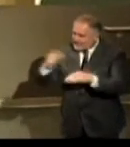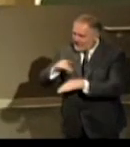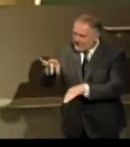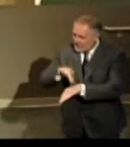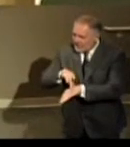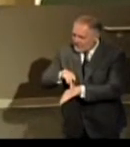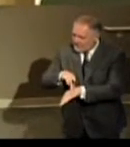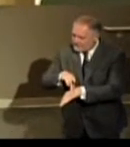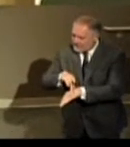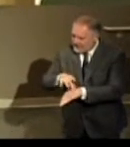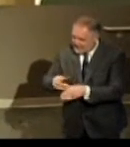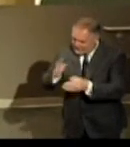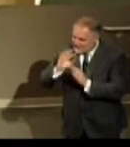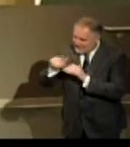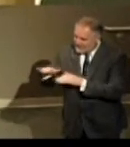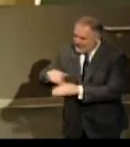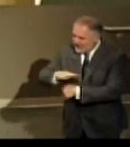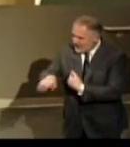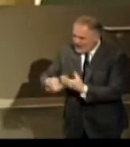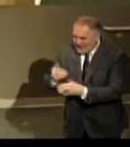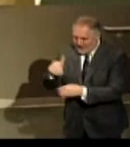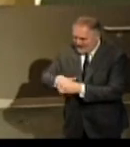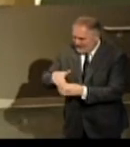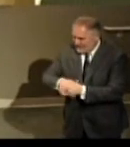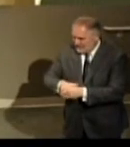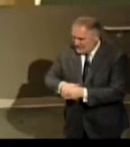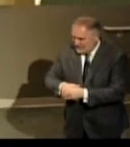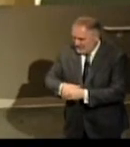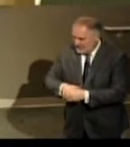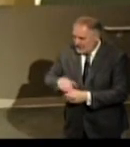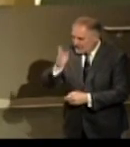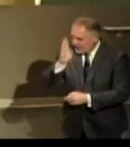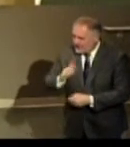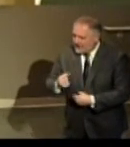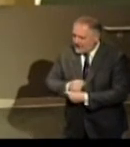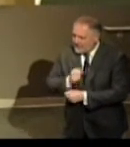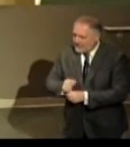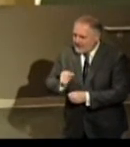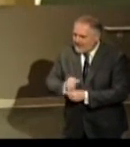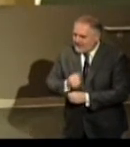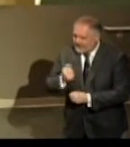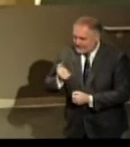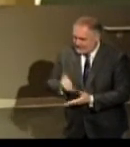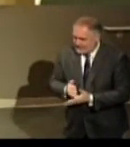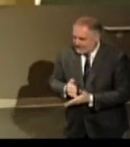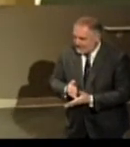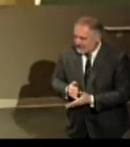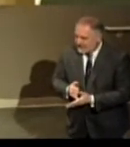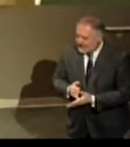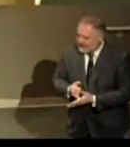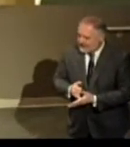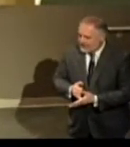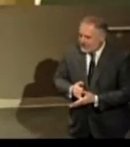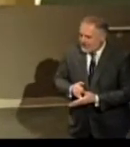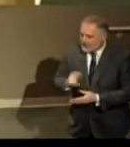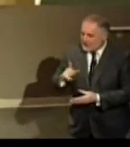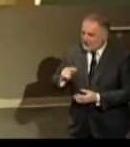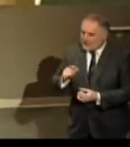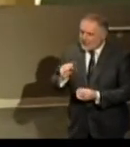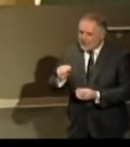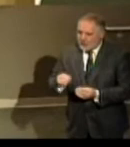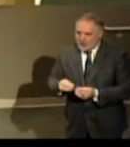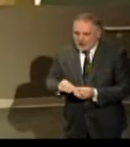made heaven and earth and the sea and all that's therein. He made it. You turn to him. Allow me one more